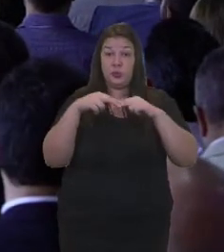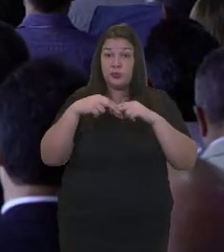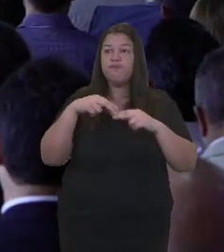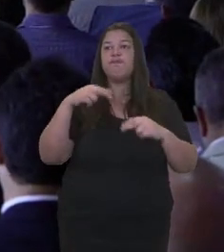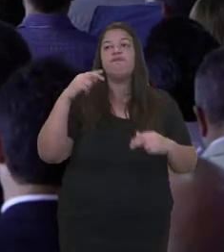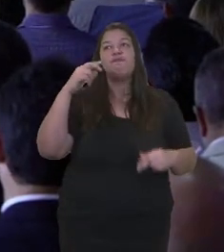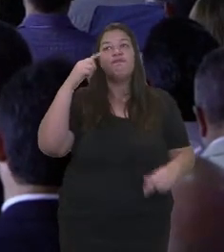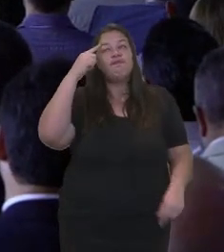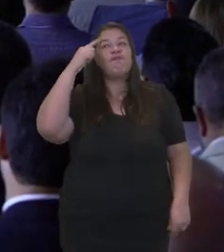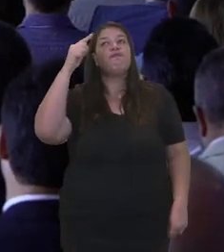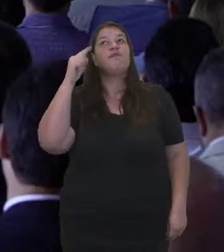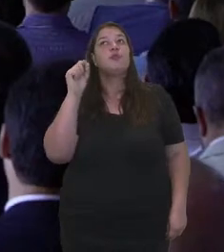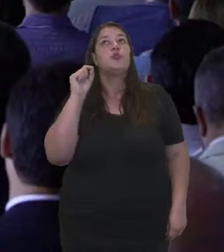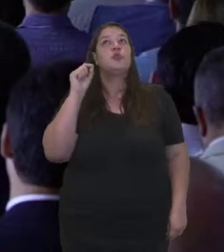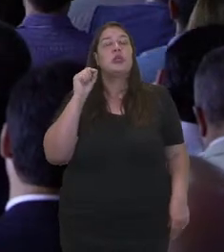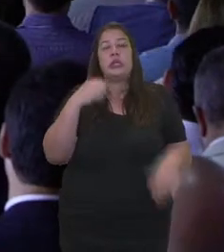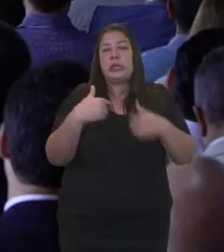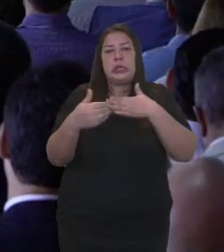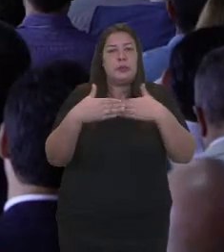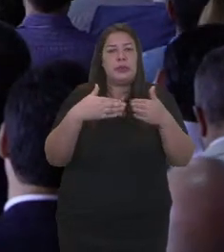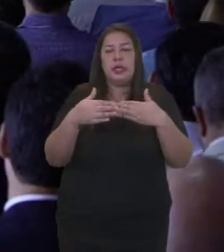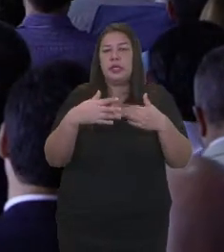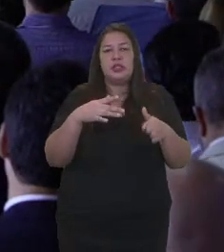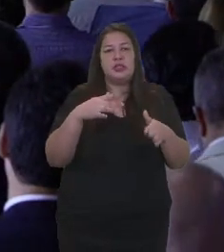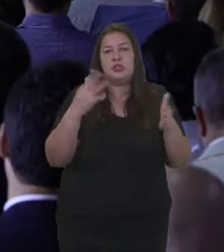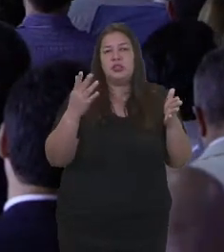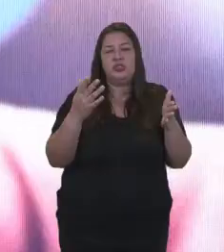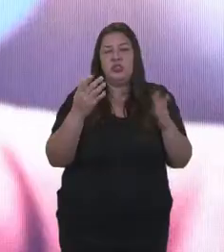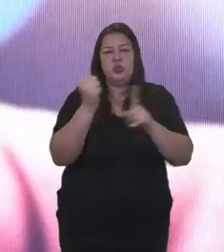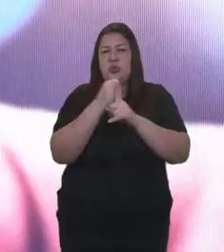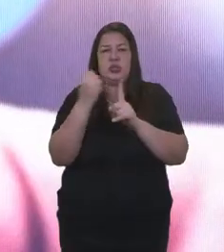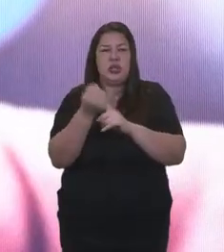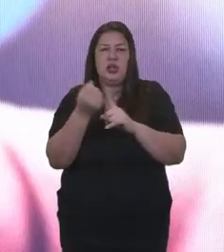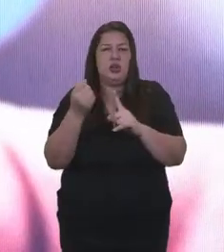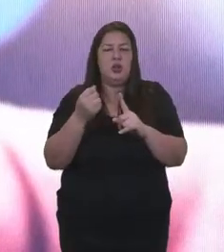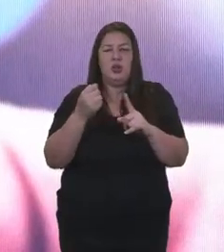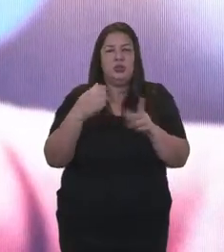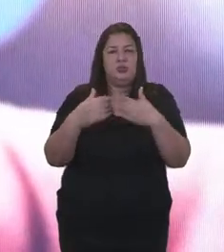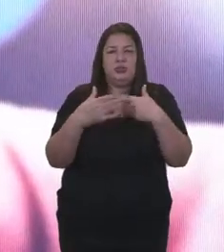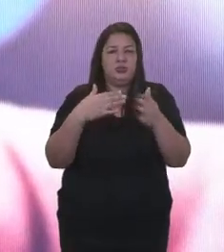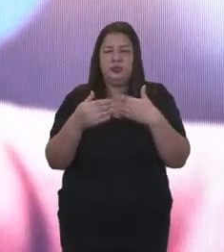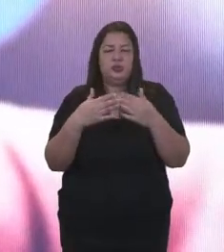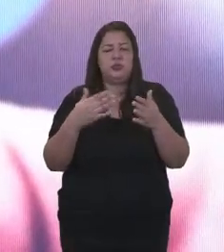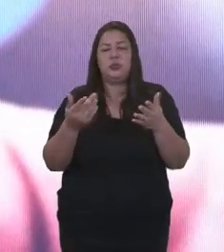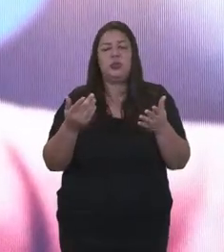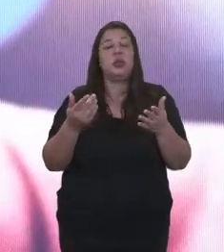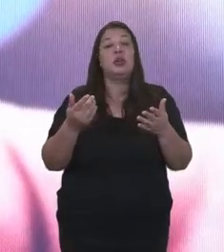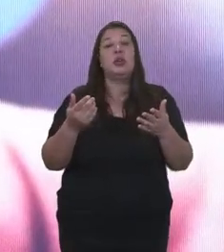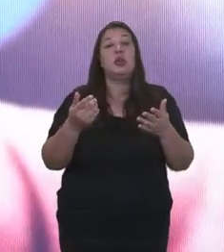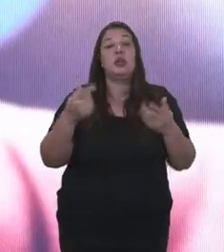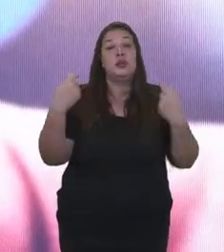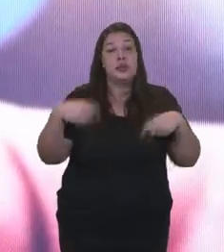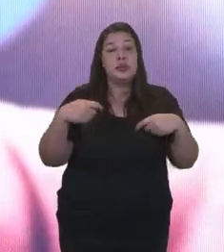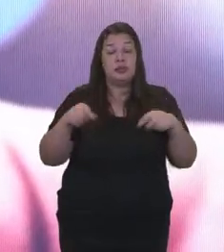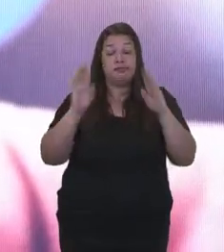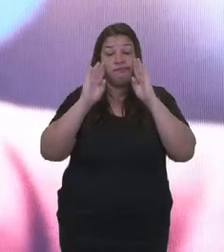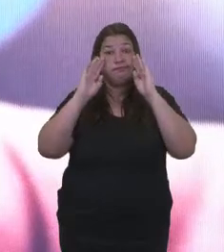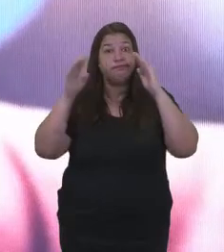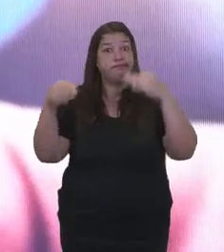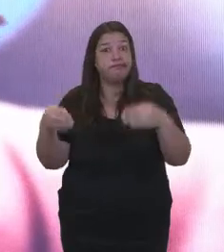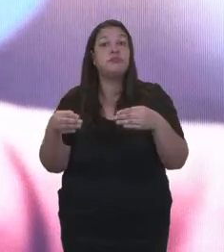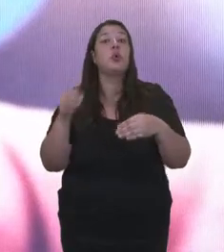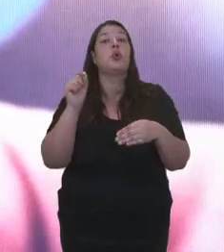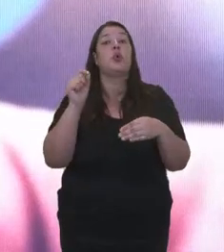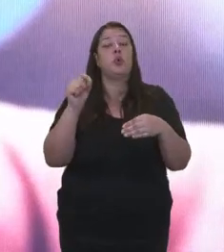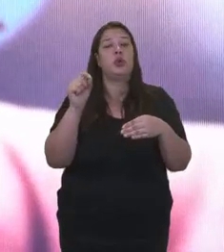allows each one of us, whatever race, whatever social level, whether economic level, has